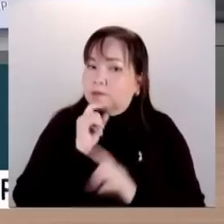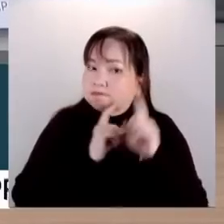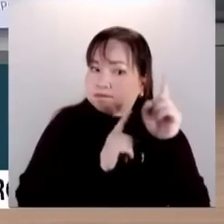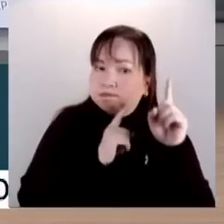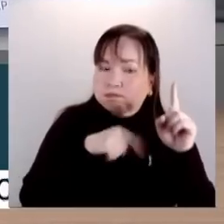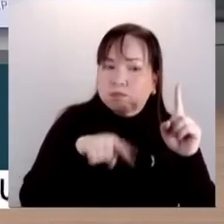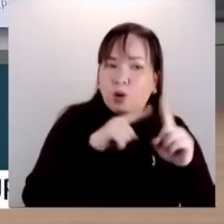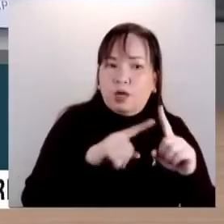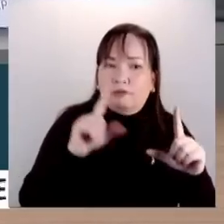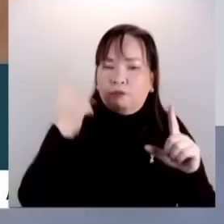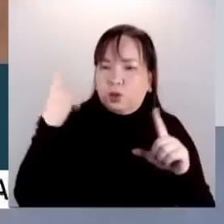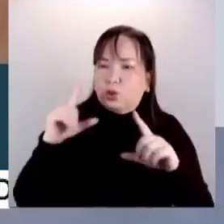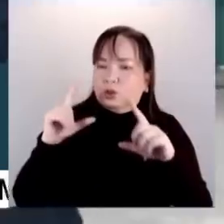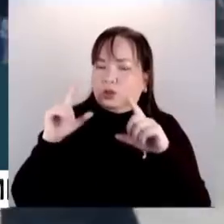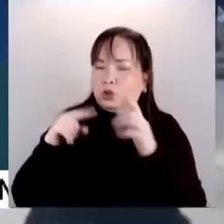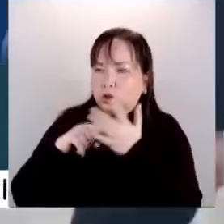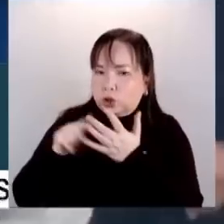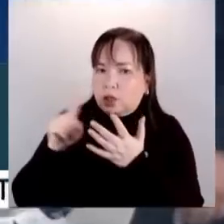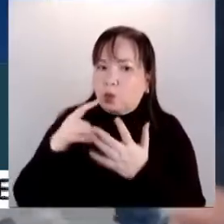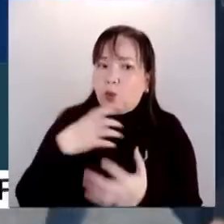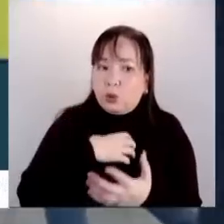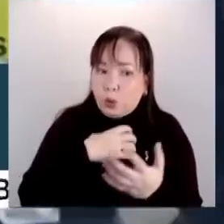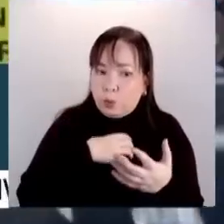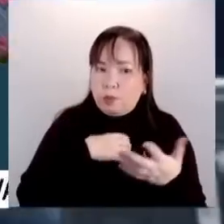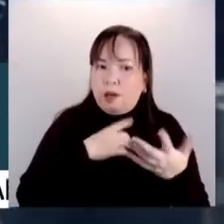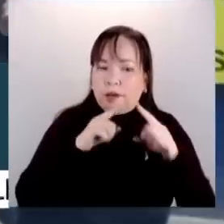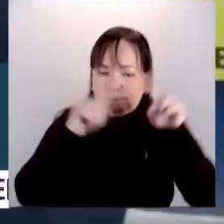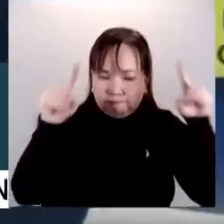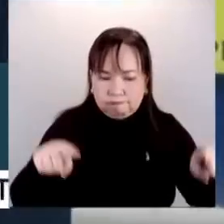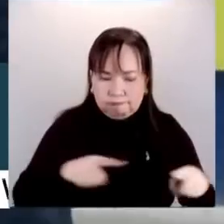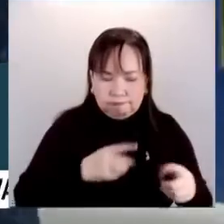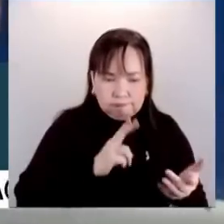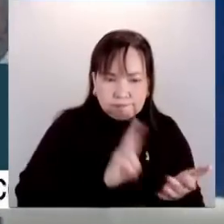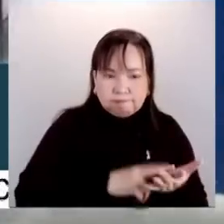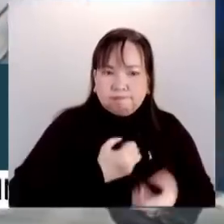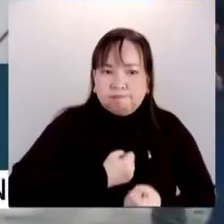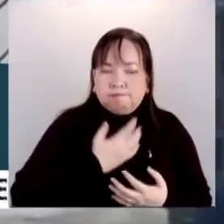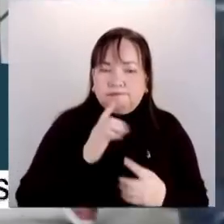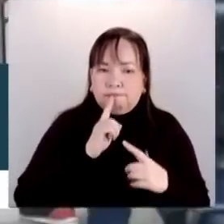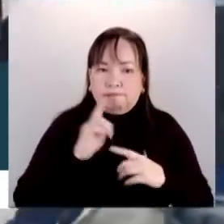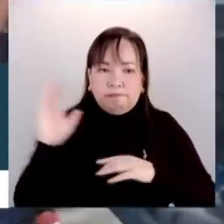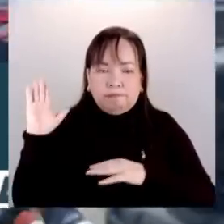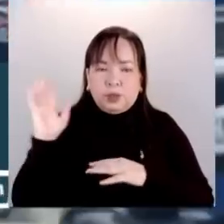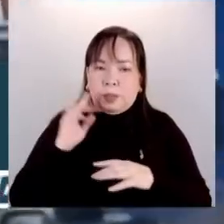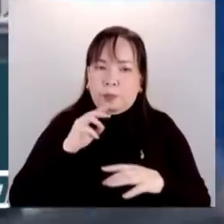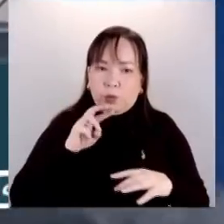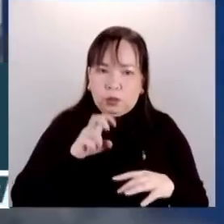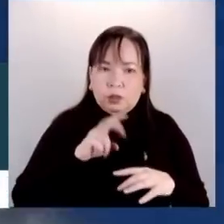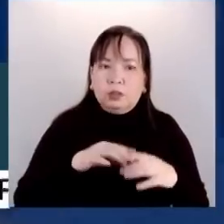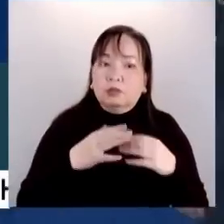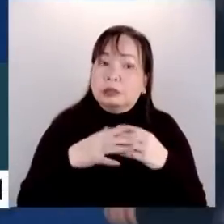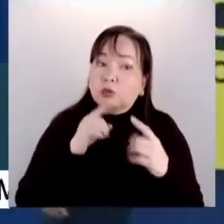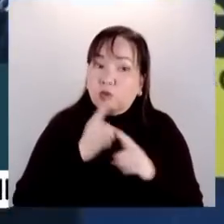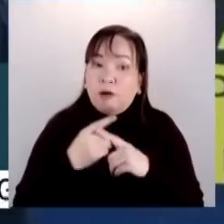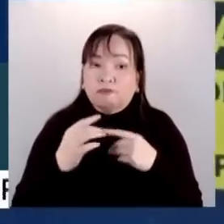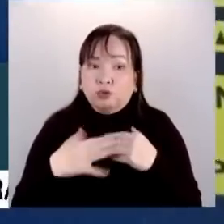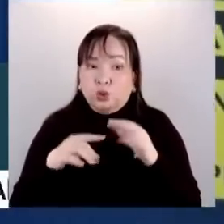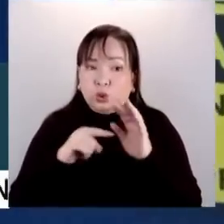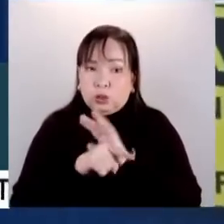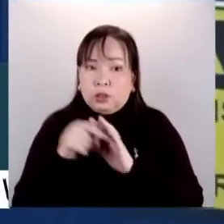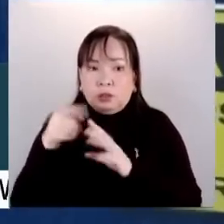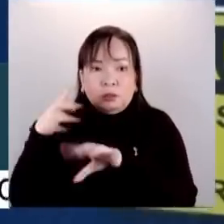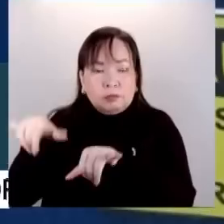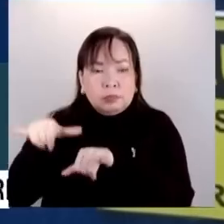check the complaint and affidavits of witnesses. But Quimpo said his client was surprised he was tagged in the Lapid killing, considering that he has been detained